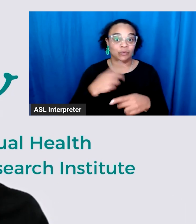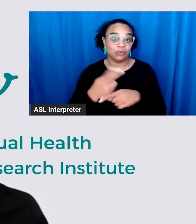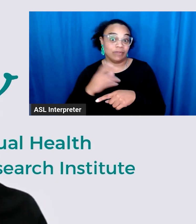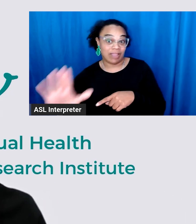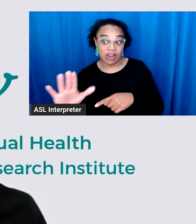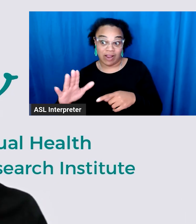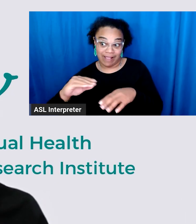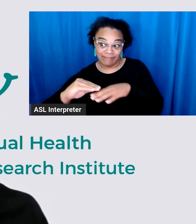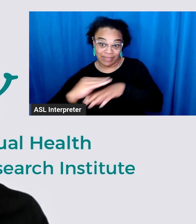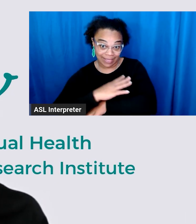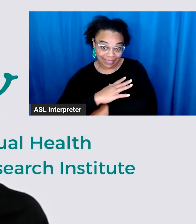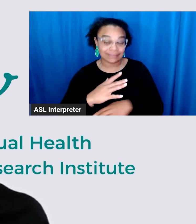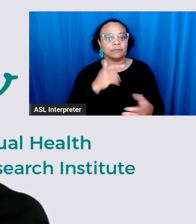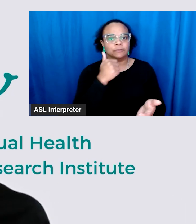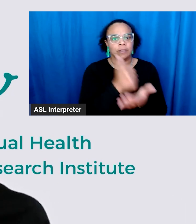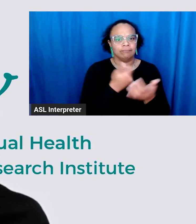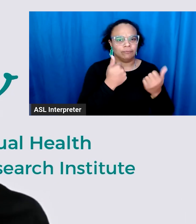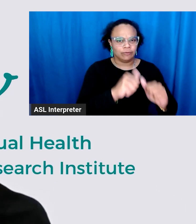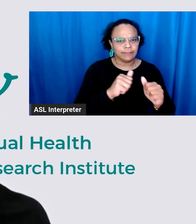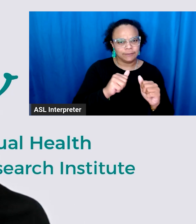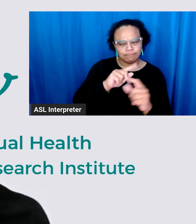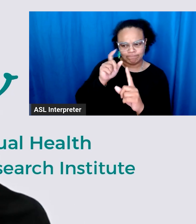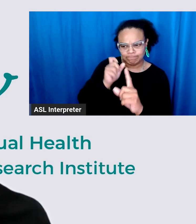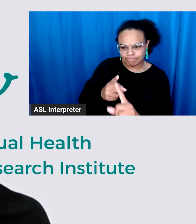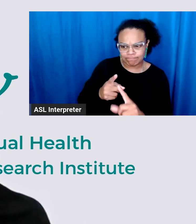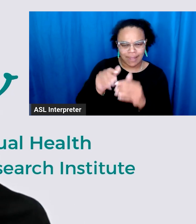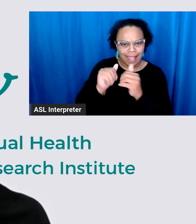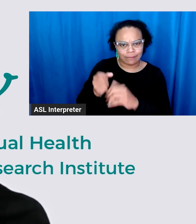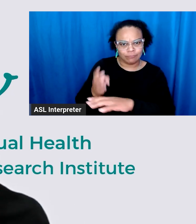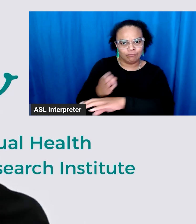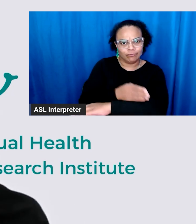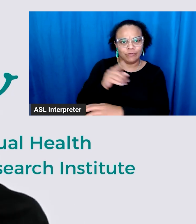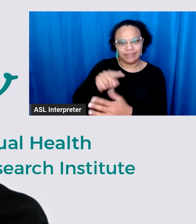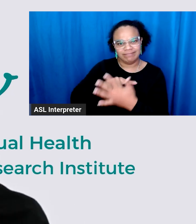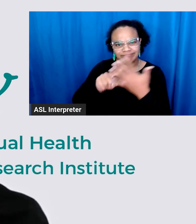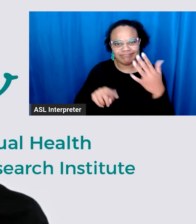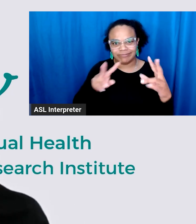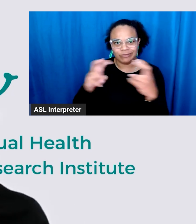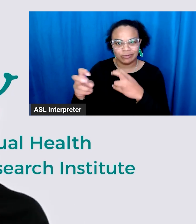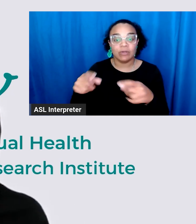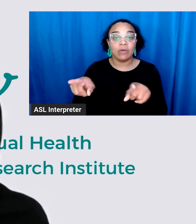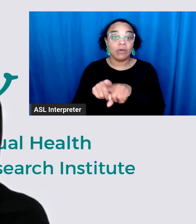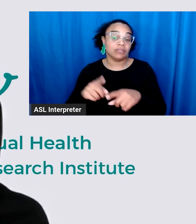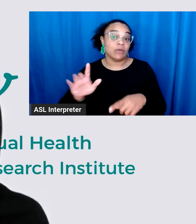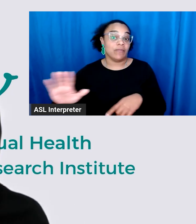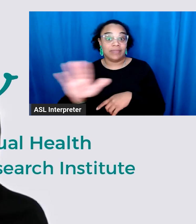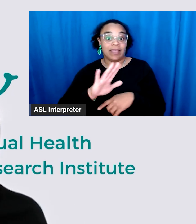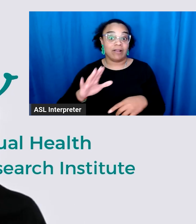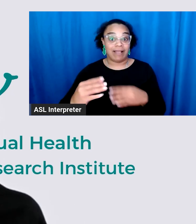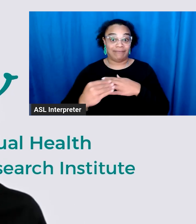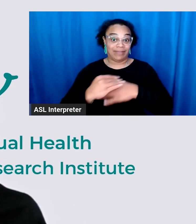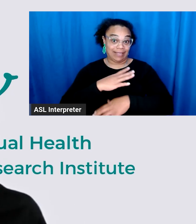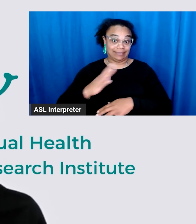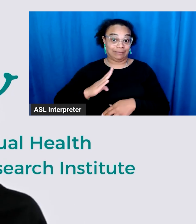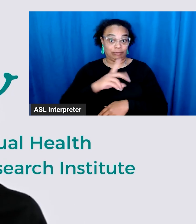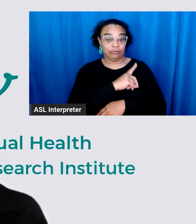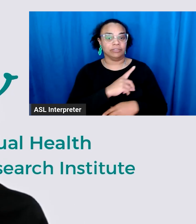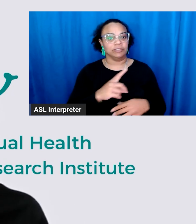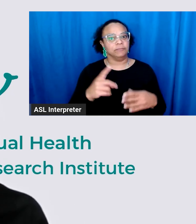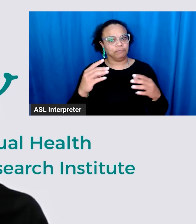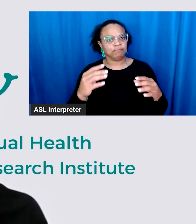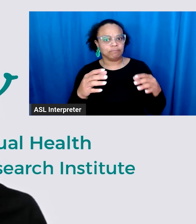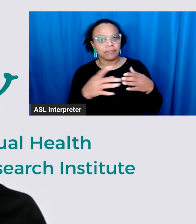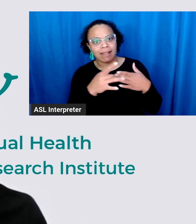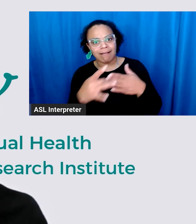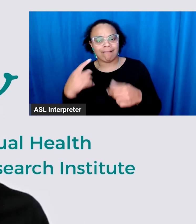to tailor their needs and target those issues. And the Community Advisory Board also advises us on ongoing projects so we can really be sure that